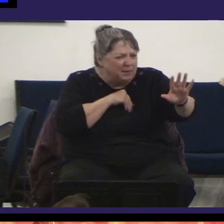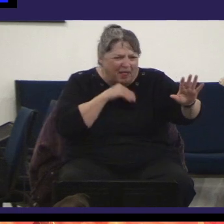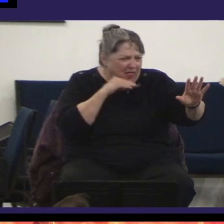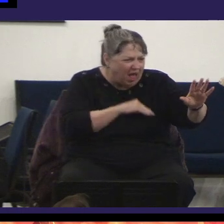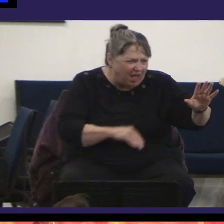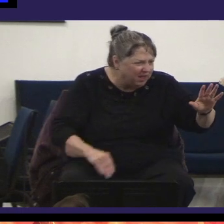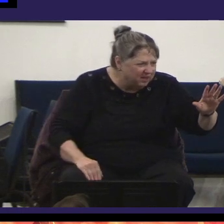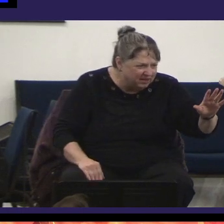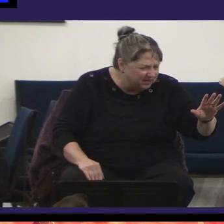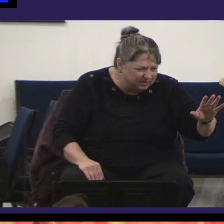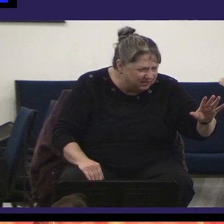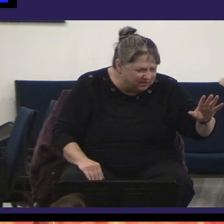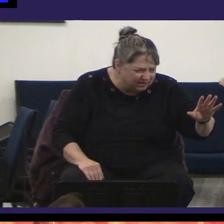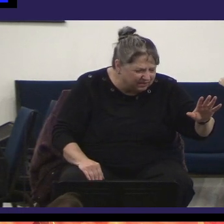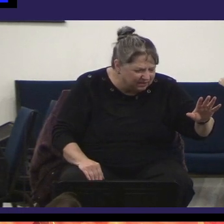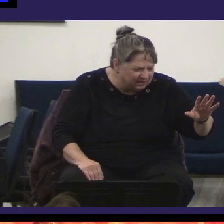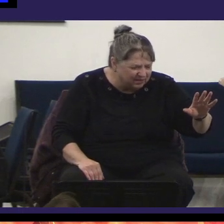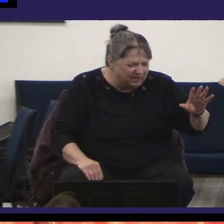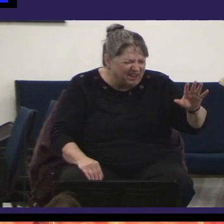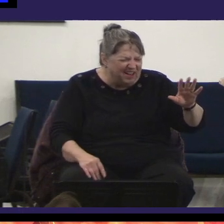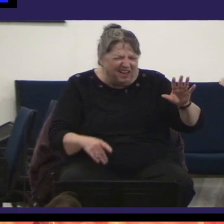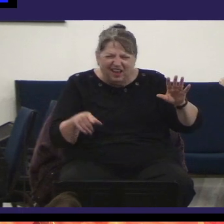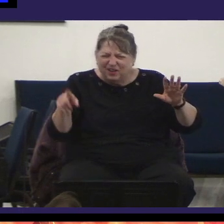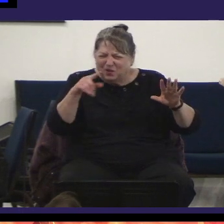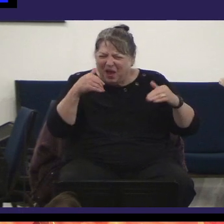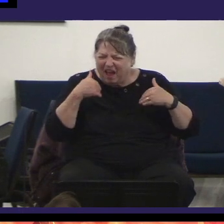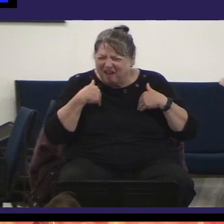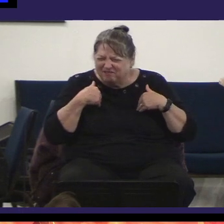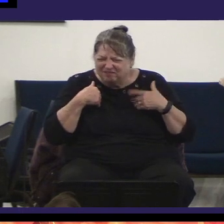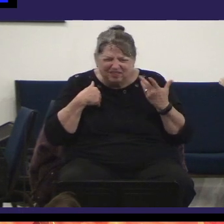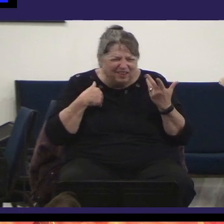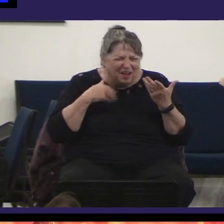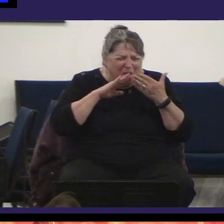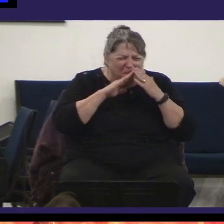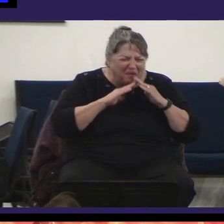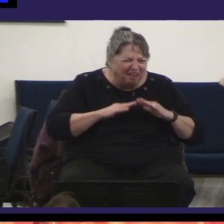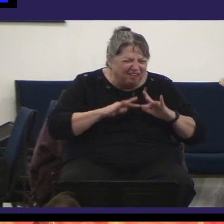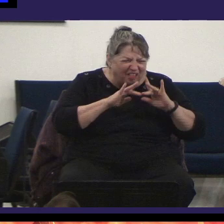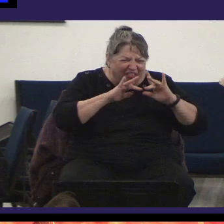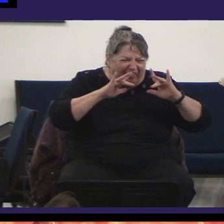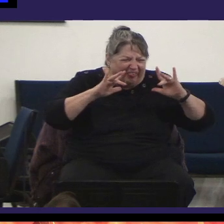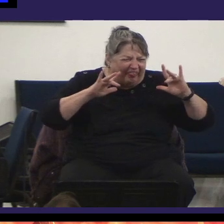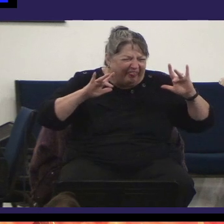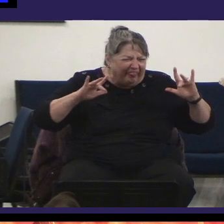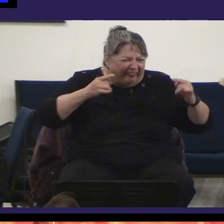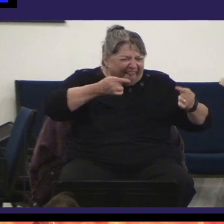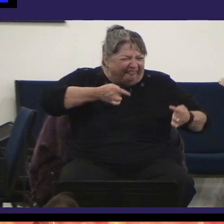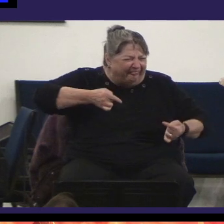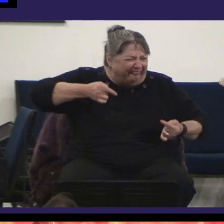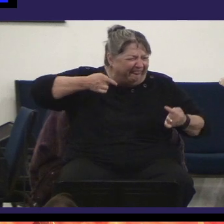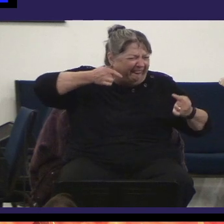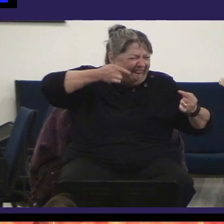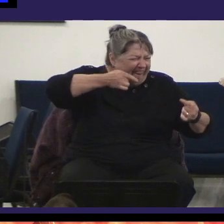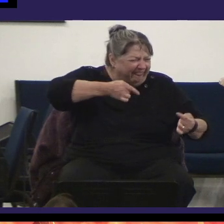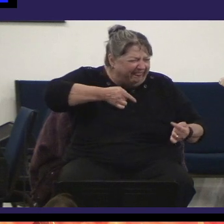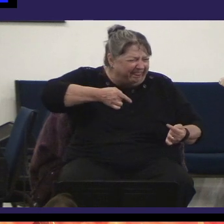Maybe it's you at home that there's no peace in your life. You thought Jesus was the answer and you're not experiencing His peace.